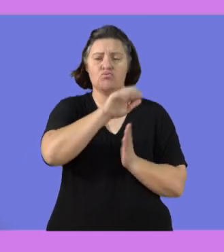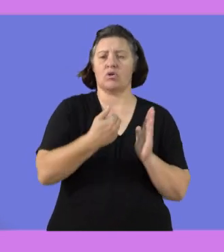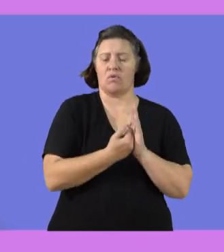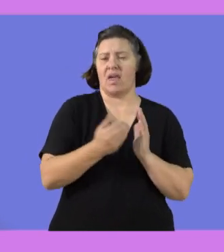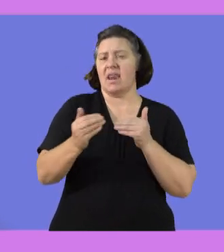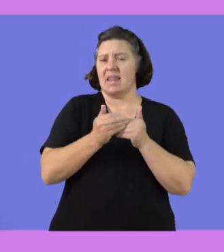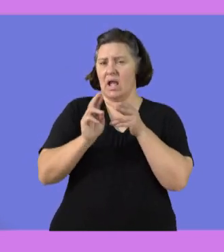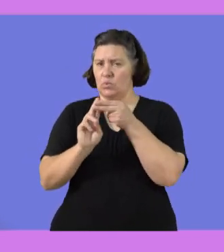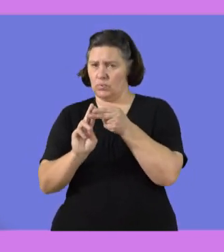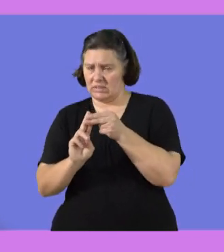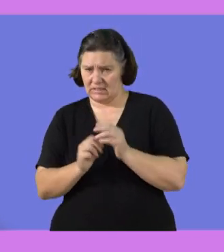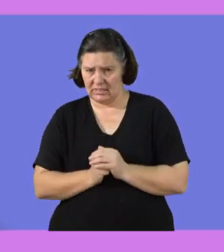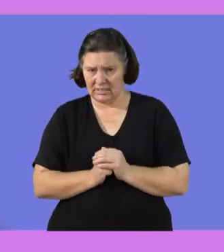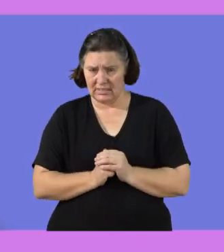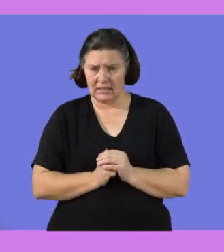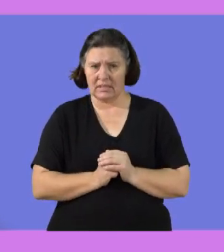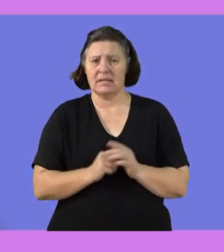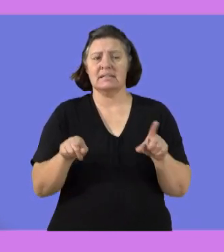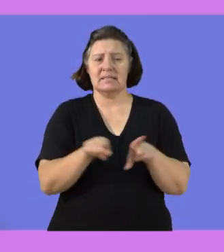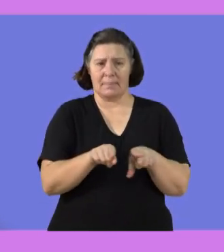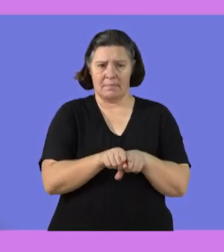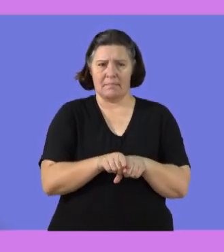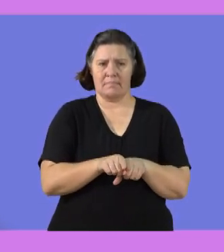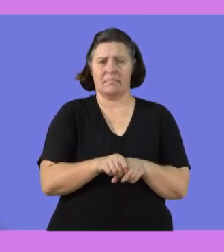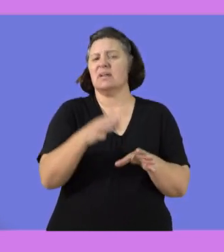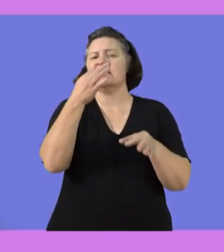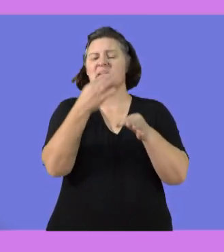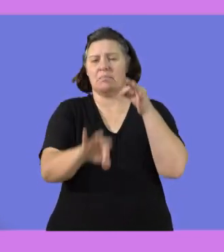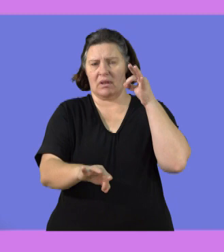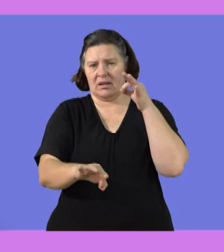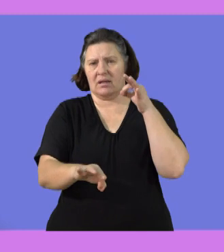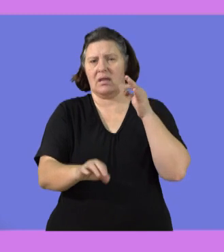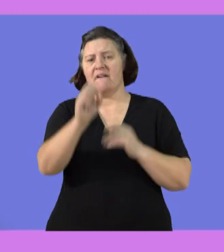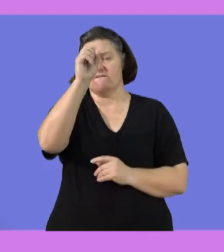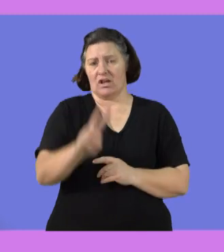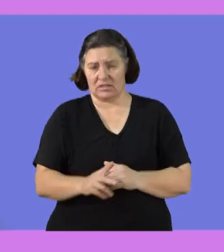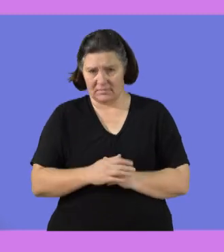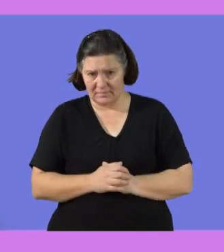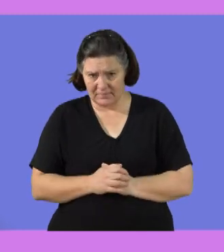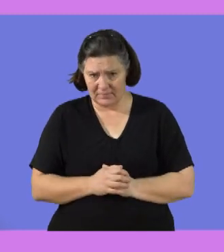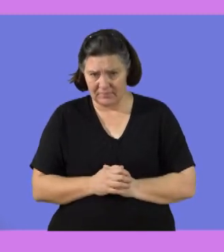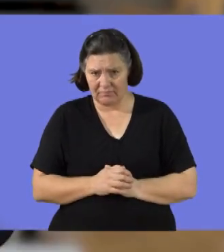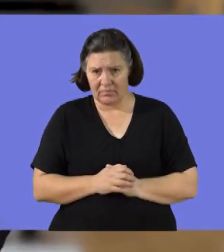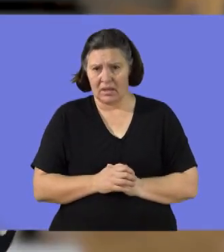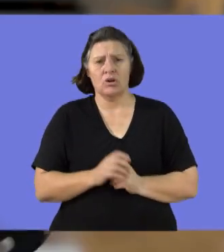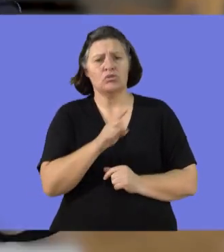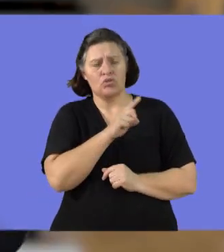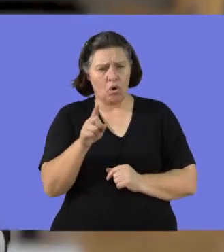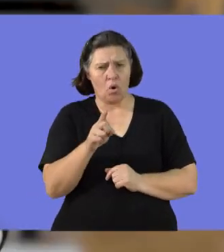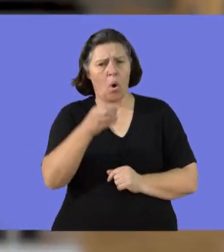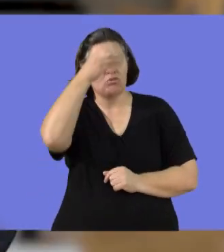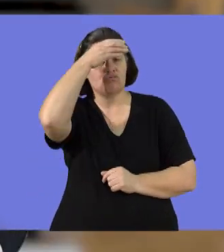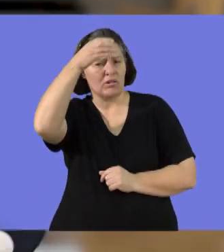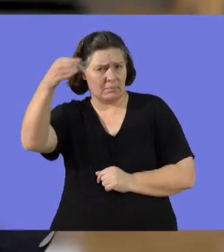rounding off to the nearest unit, as well as simplifying fractions. So all these are